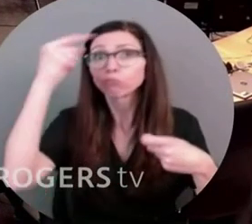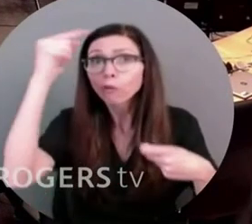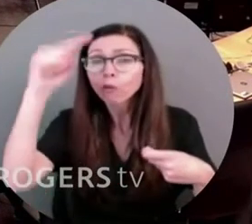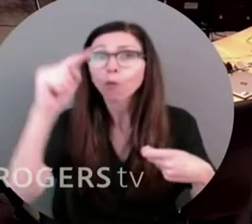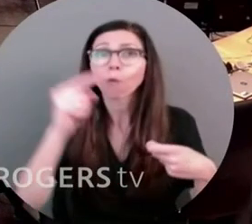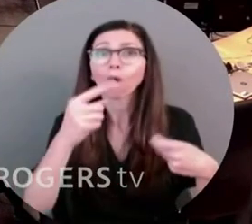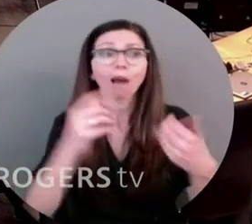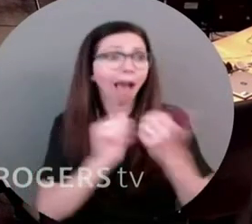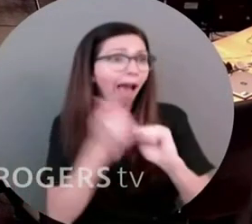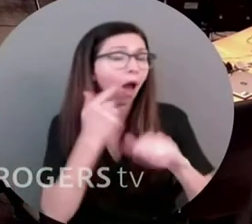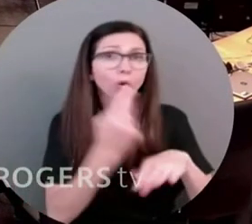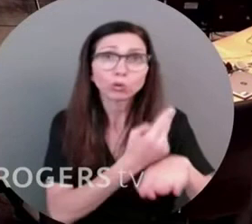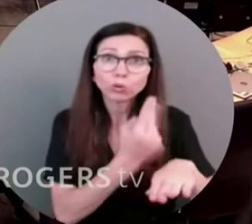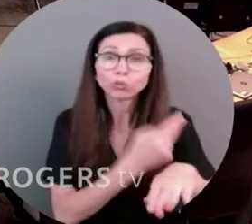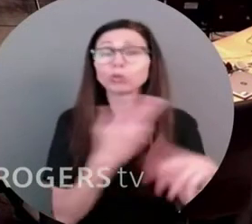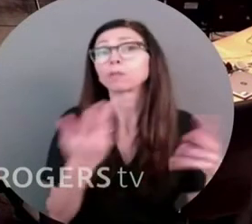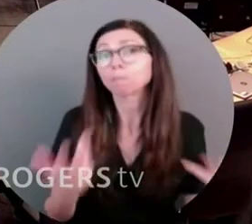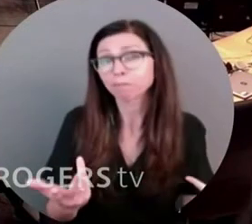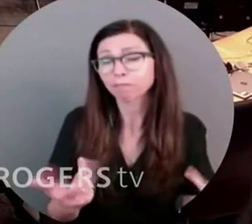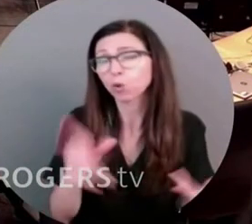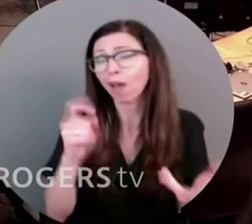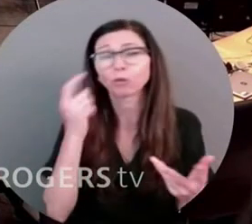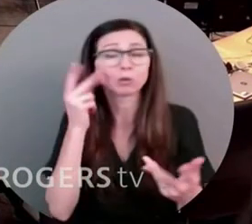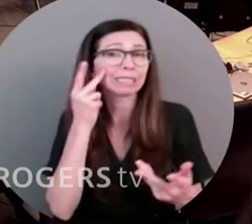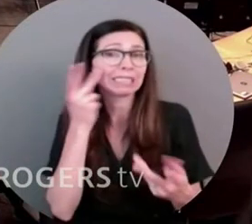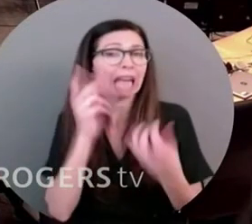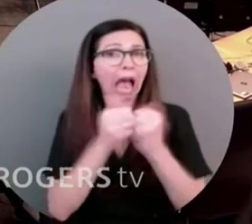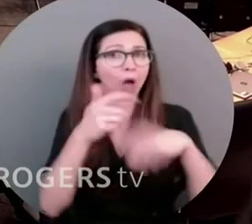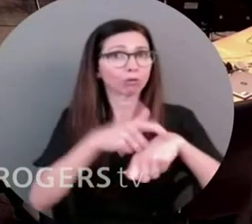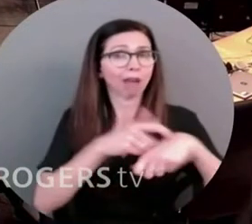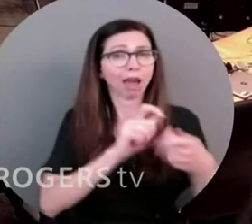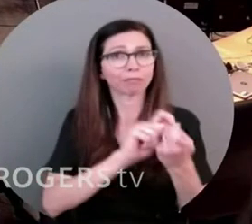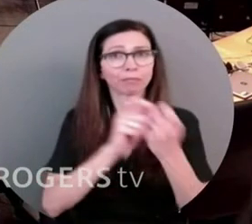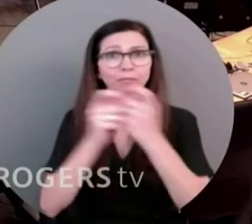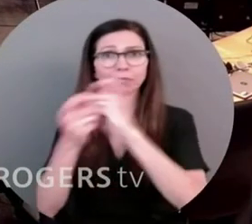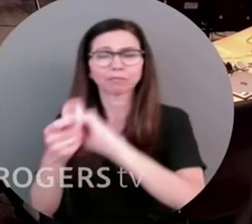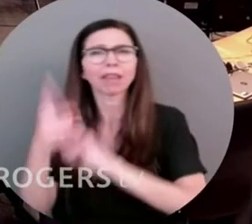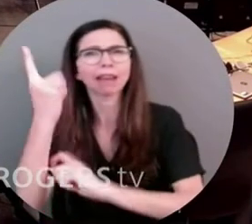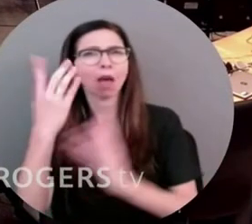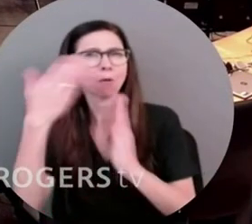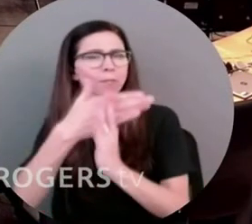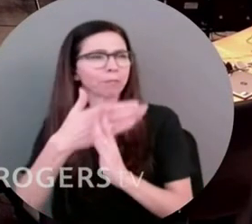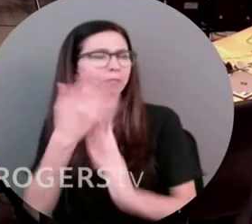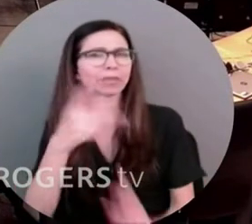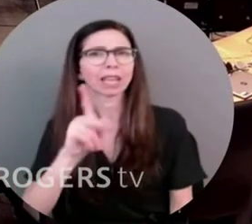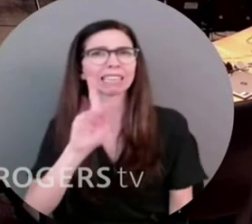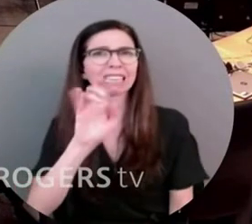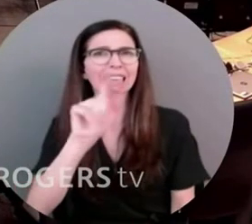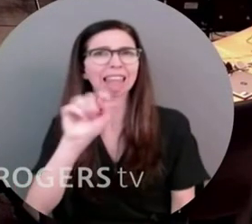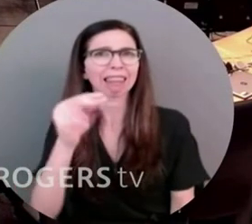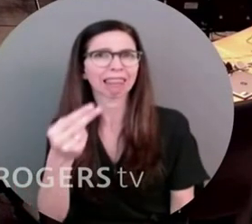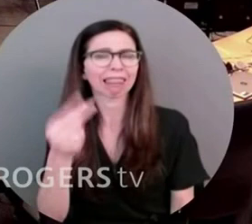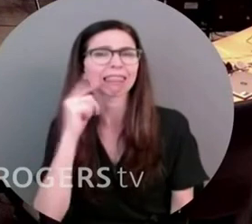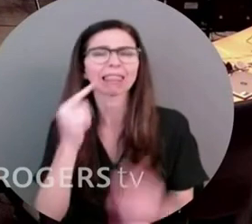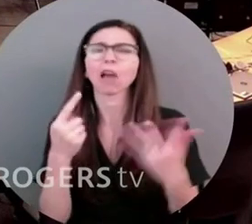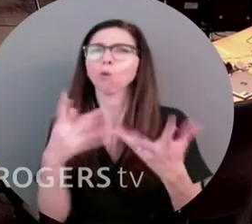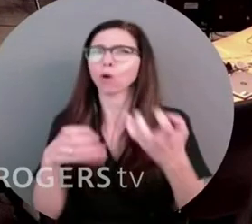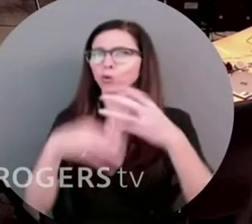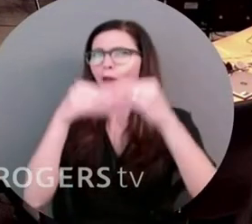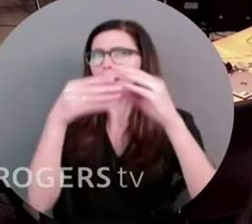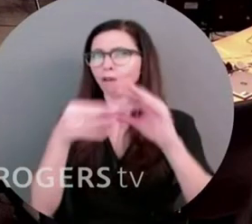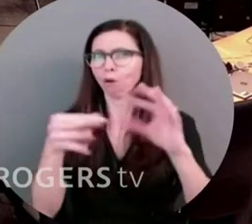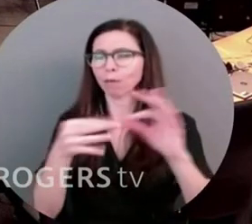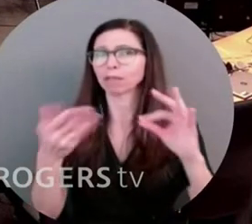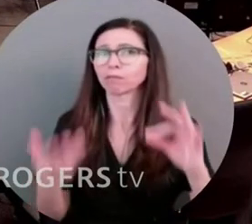needs a little bit more slowly over time. Yeah, Joanne, it's Keith. I just wanted to say, I just wanted to make sure that we didn't miss out on